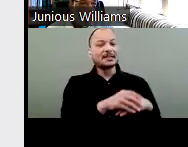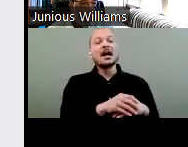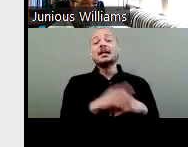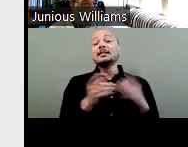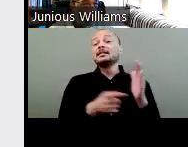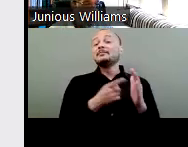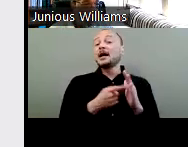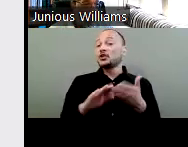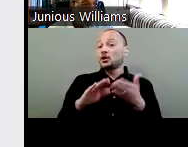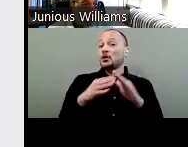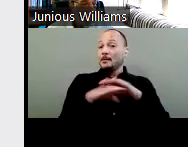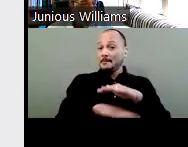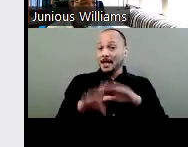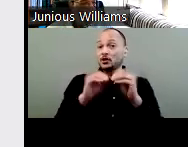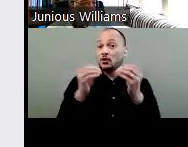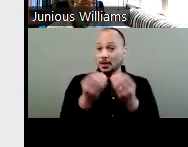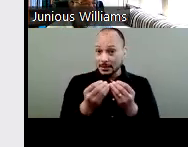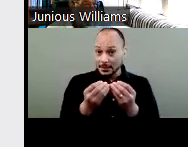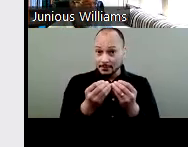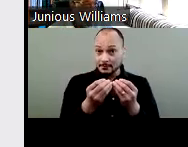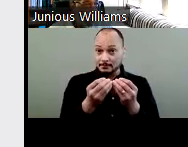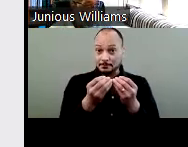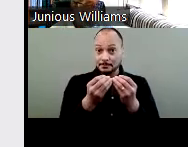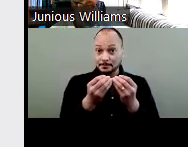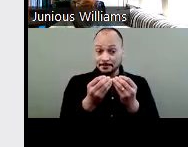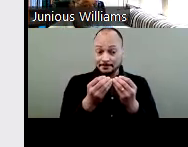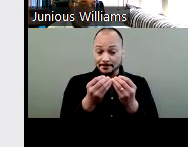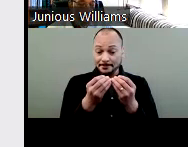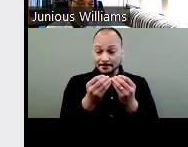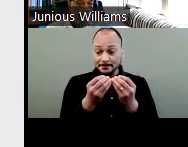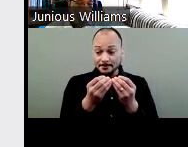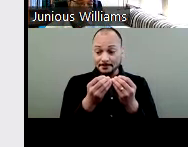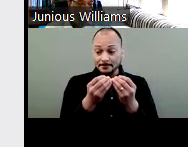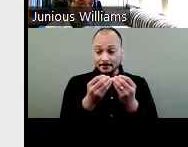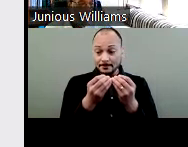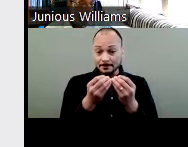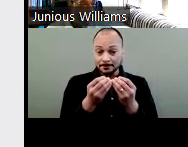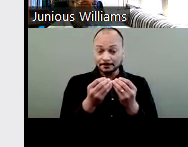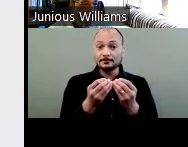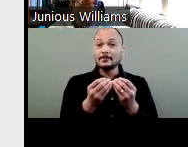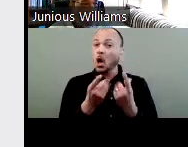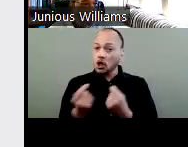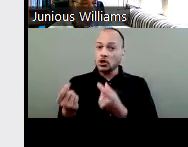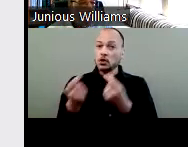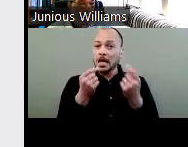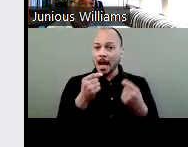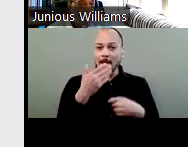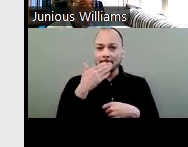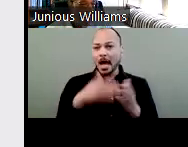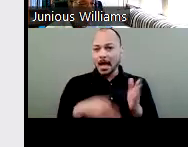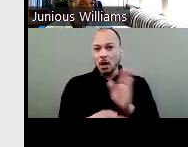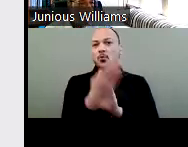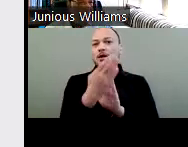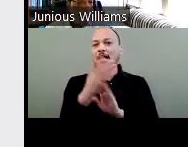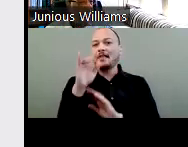Sometimes community-based organizations are practicing bad approaches that